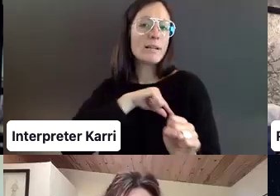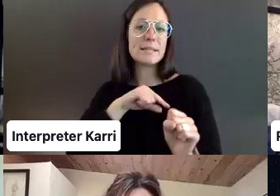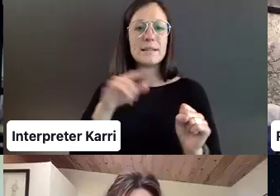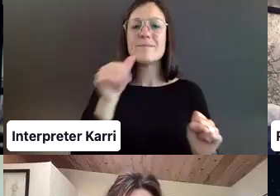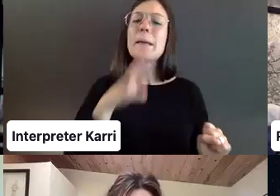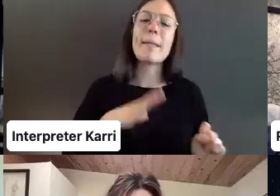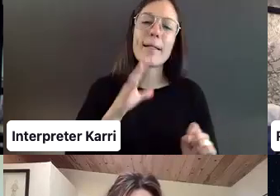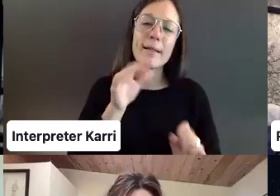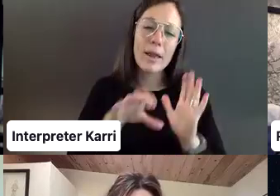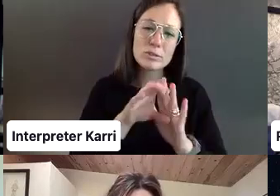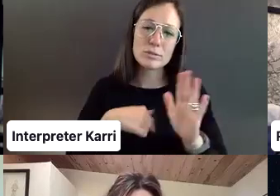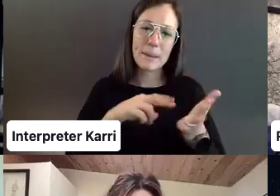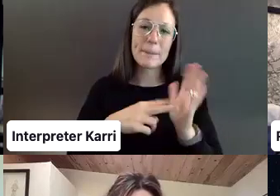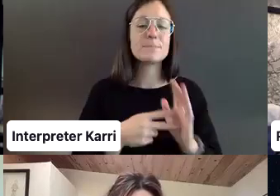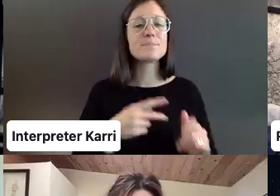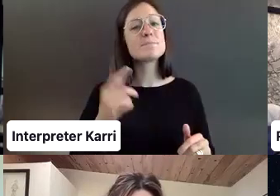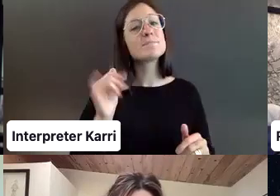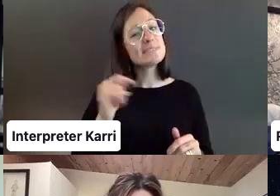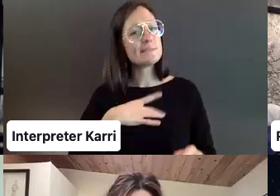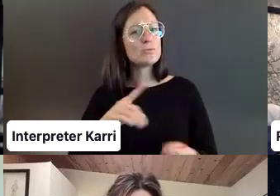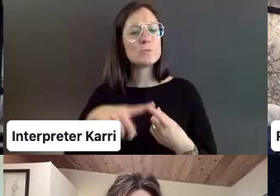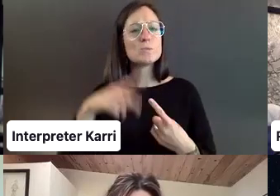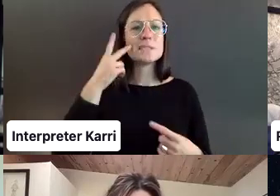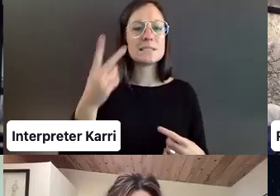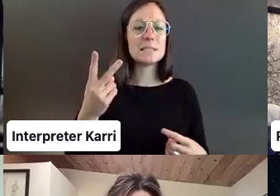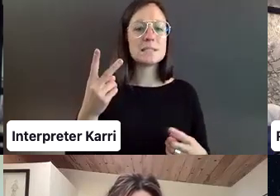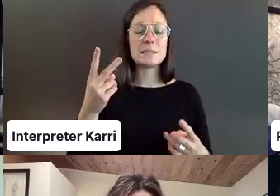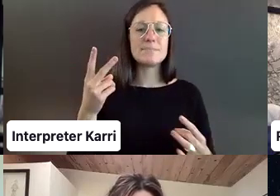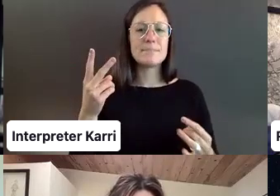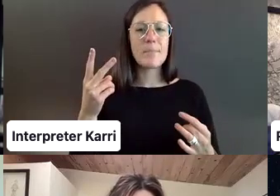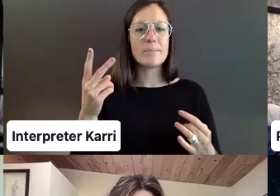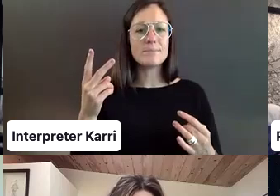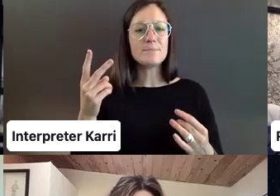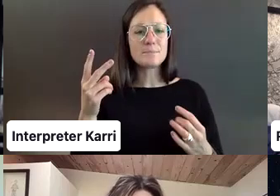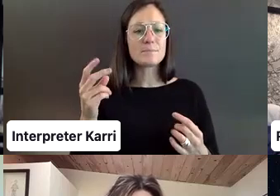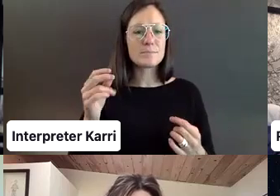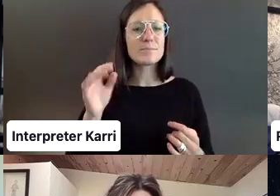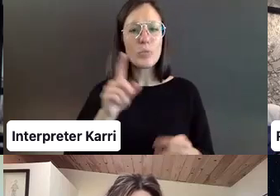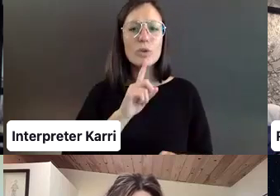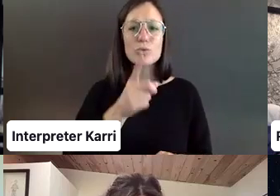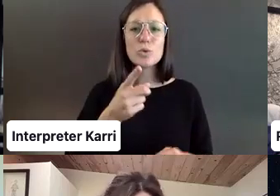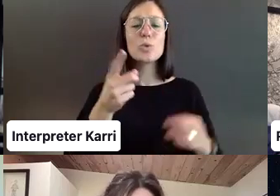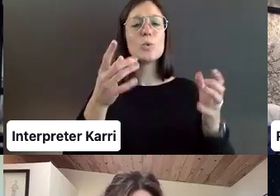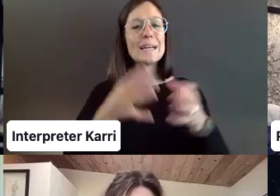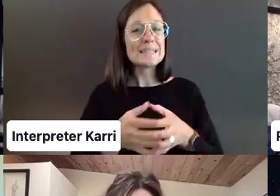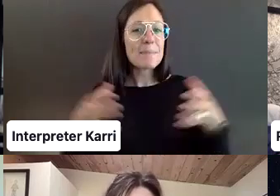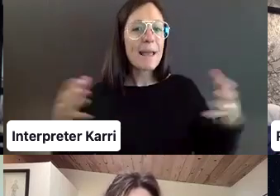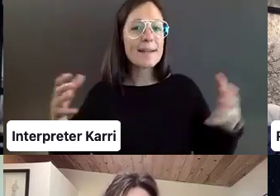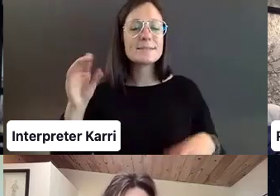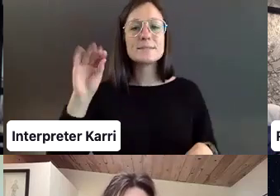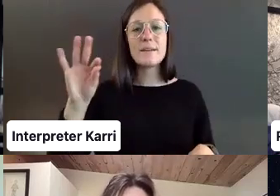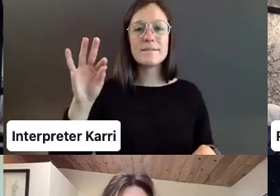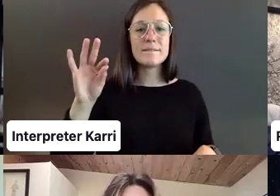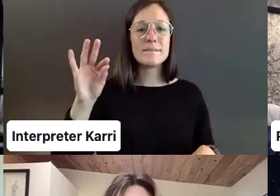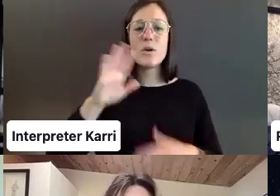characters, I mean. I think it's interesting to see the true expanse of